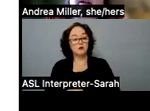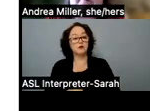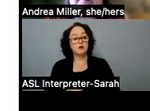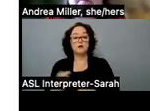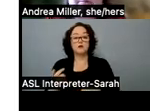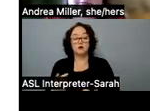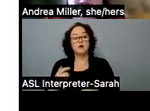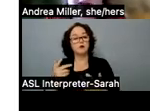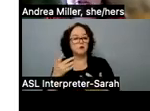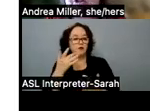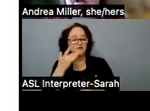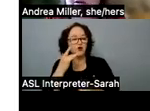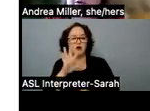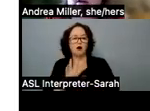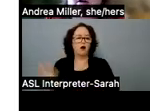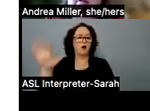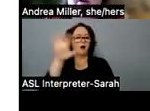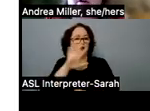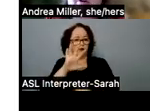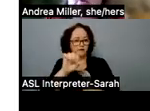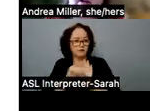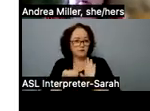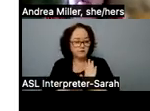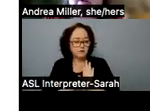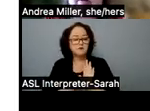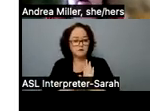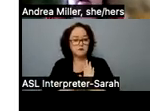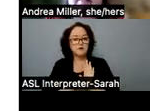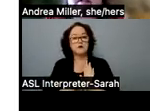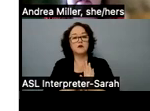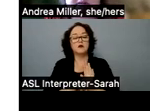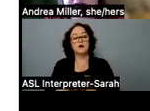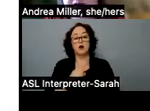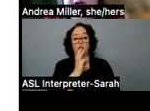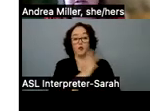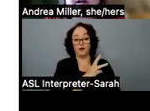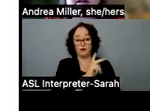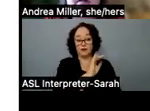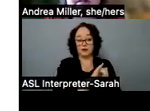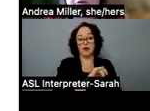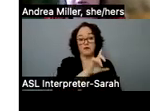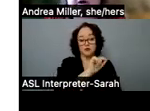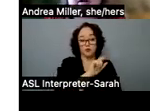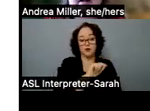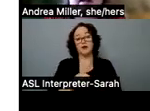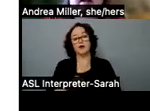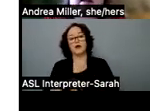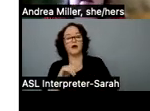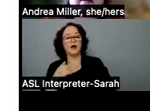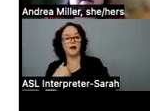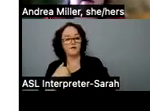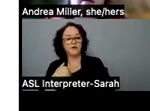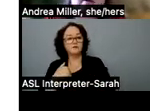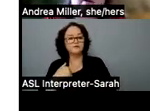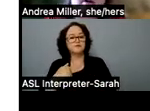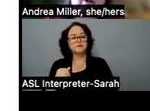scattered site. And I just shared again where they are. There are 20 in Western Kentucky, 6 in Eastern Kentucky in the central part,